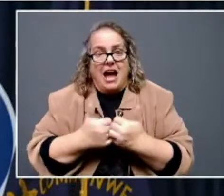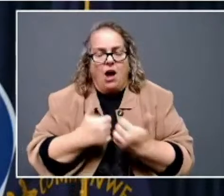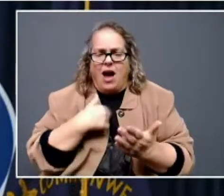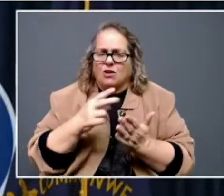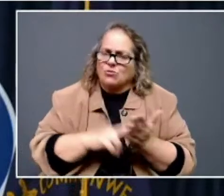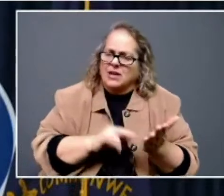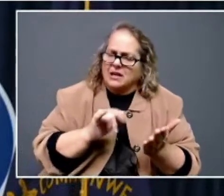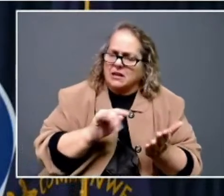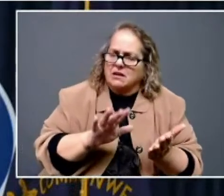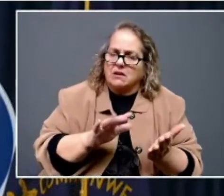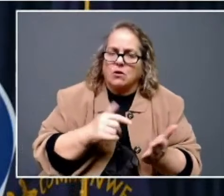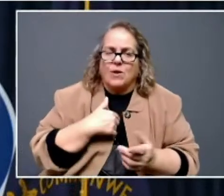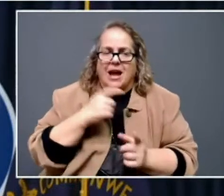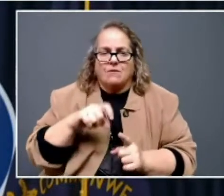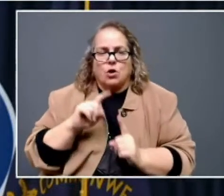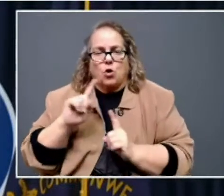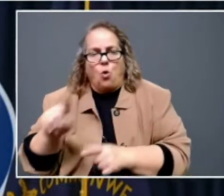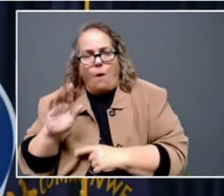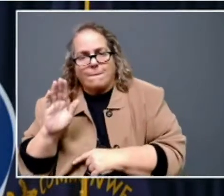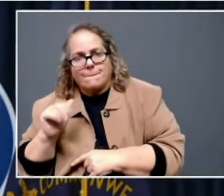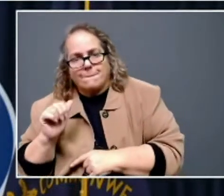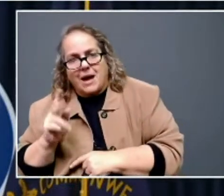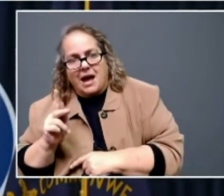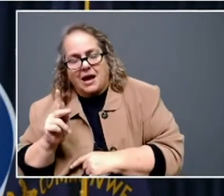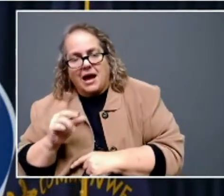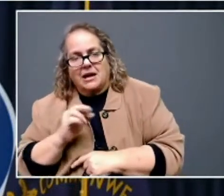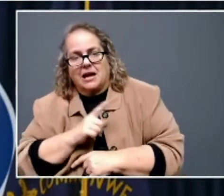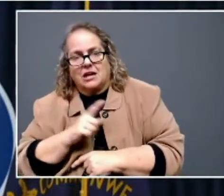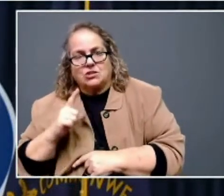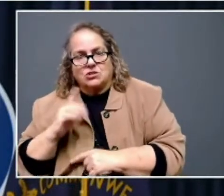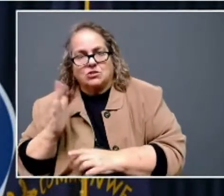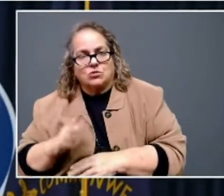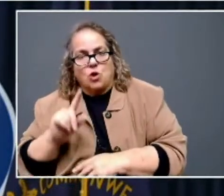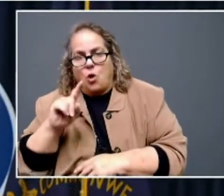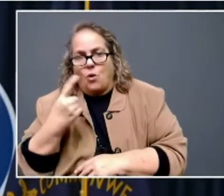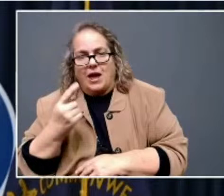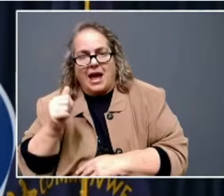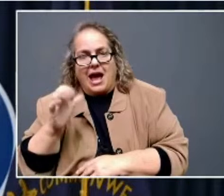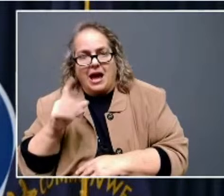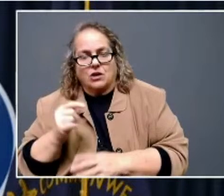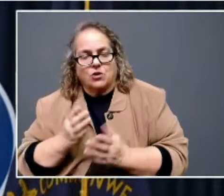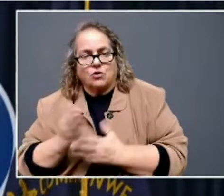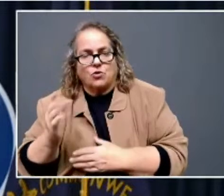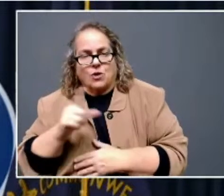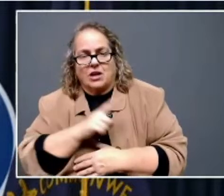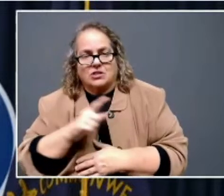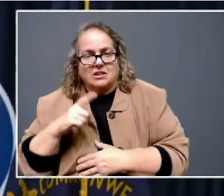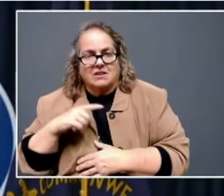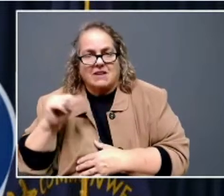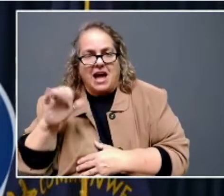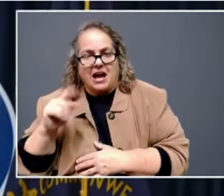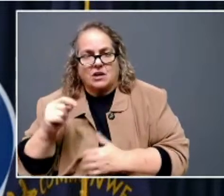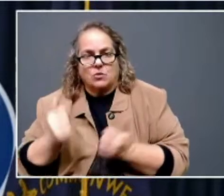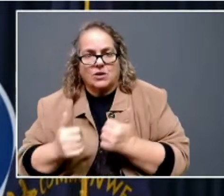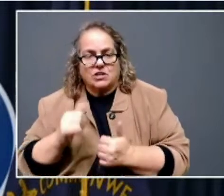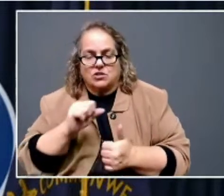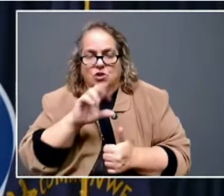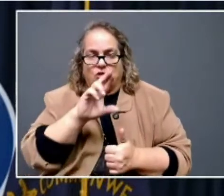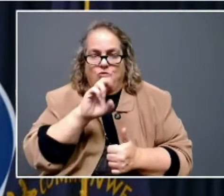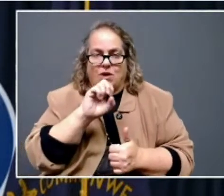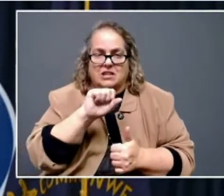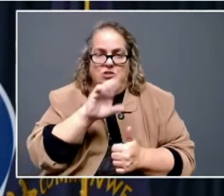we have to come back in. And the legislature only acts through a legislative action, which would be resolution or bill. And for